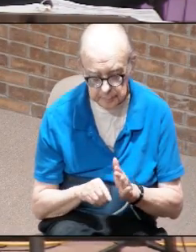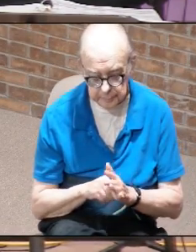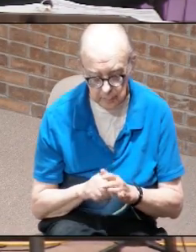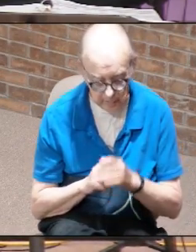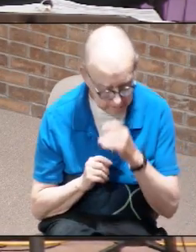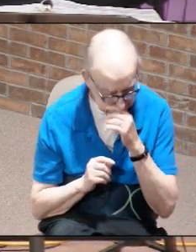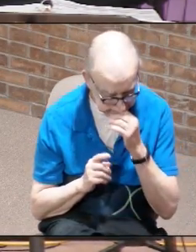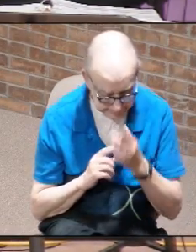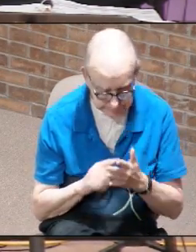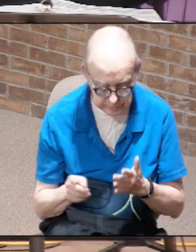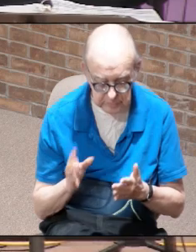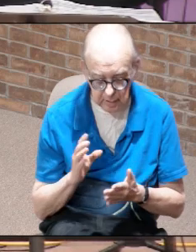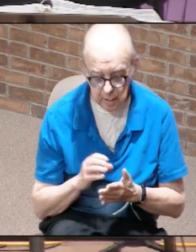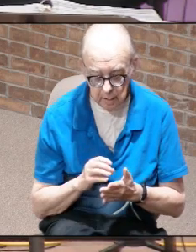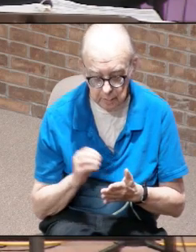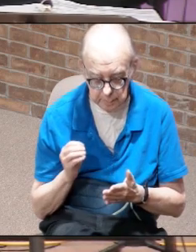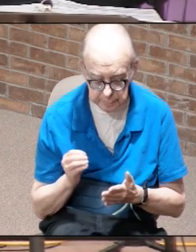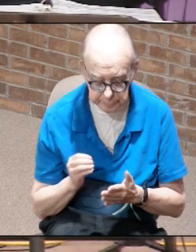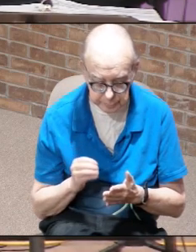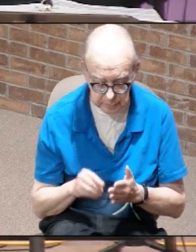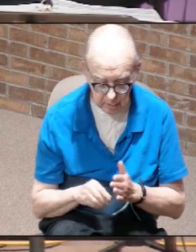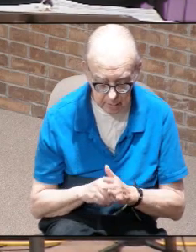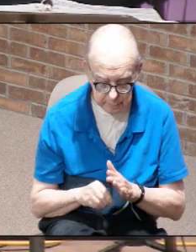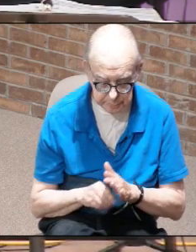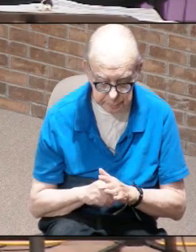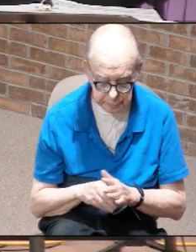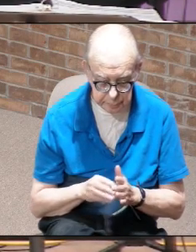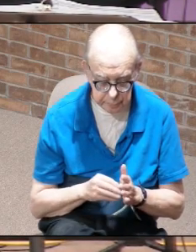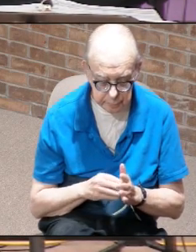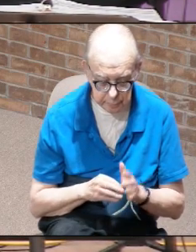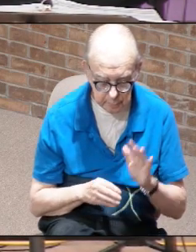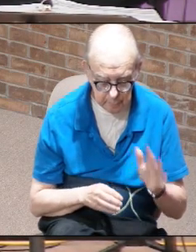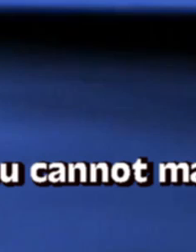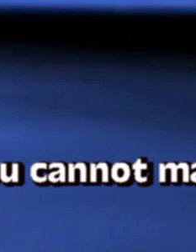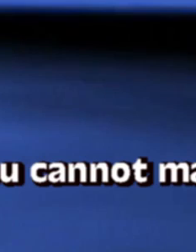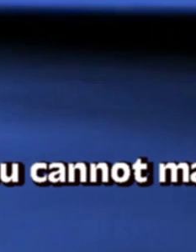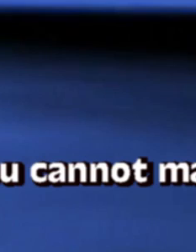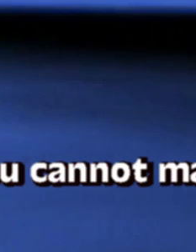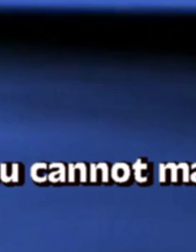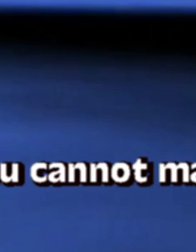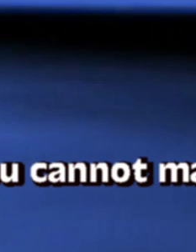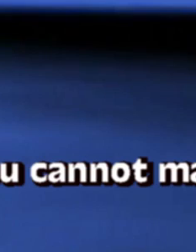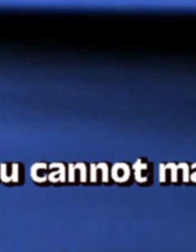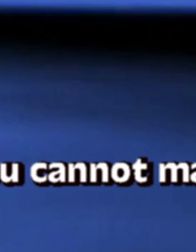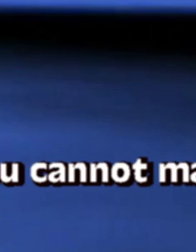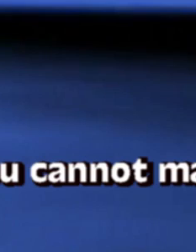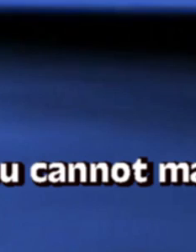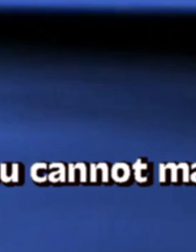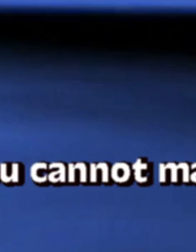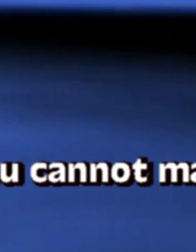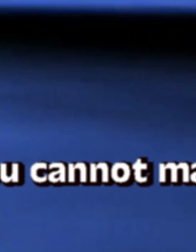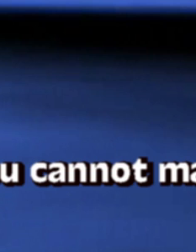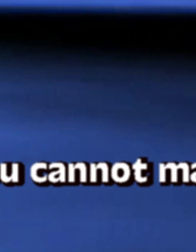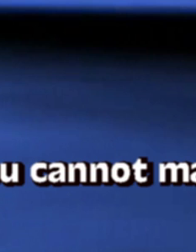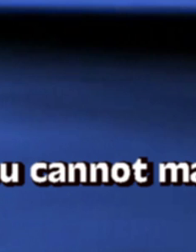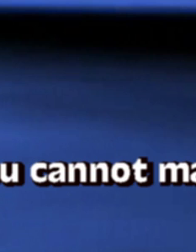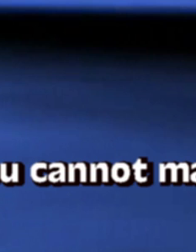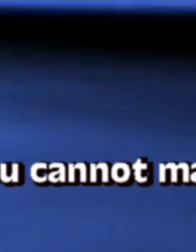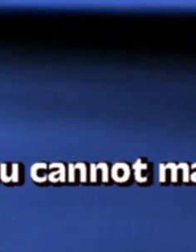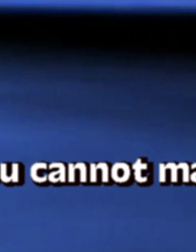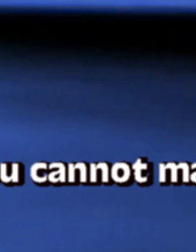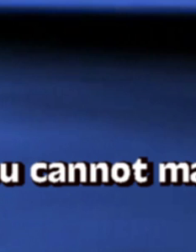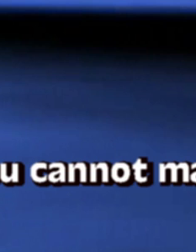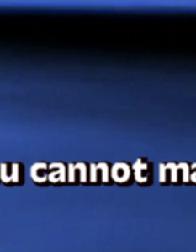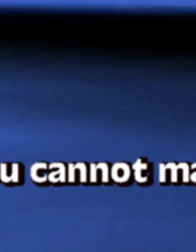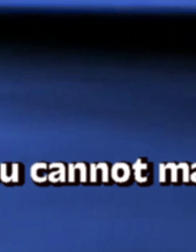this week. I found some scriptures, like Matthew chapter 5:36, tells us that we can't even change our